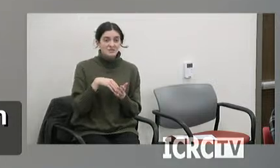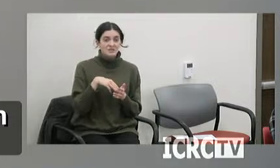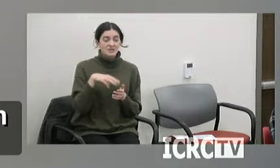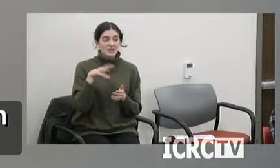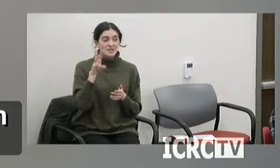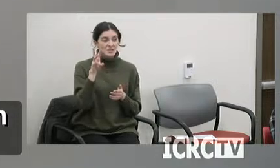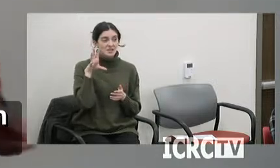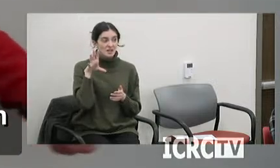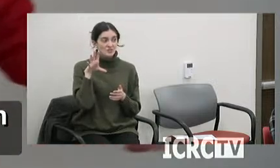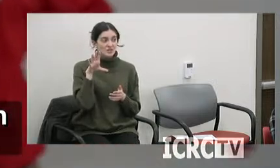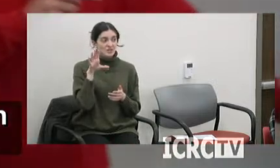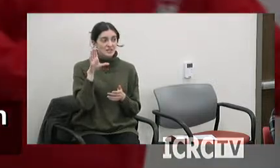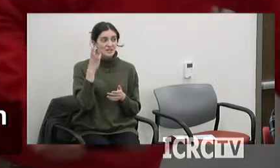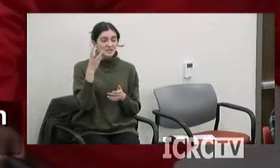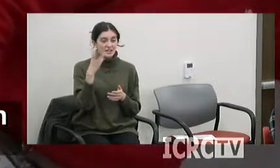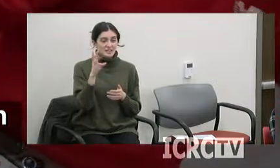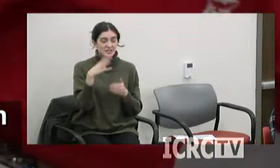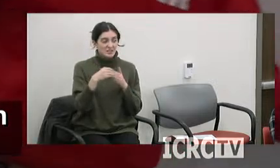$70,816.50 for CPUP.